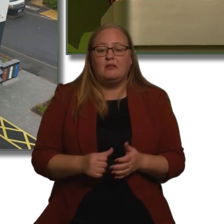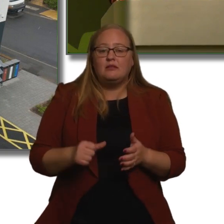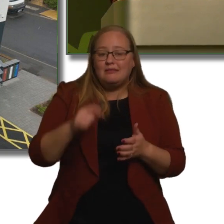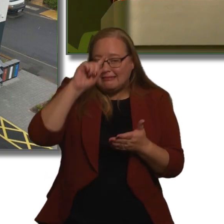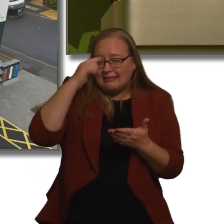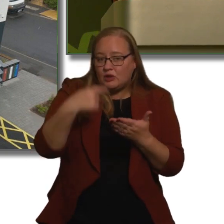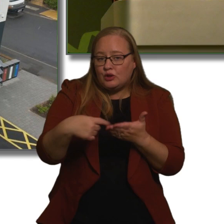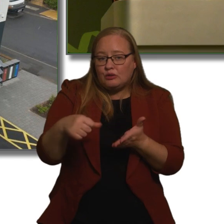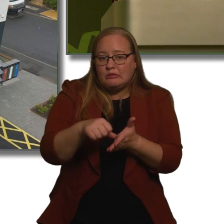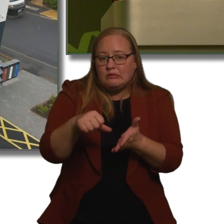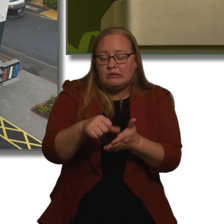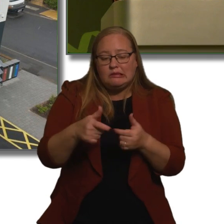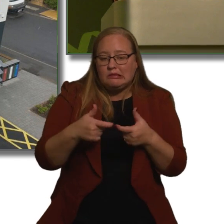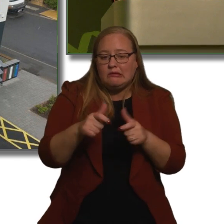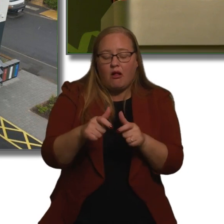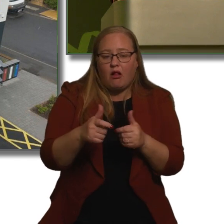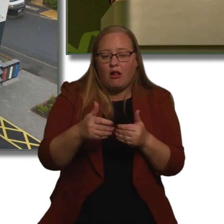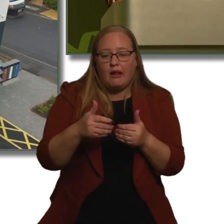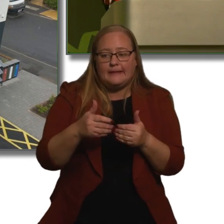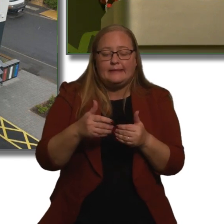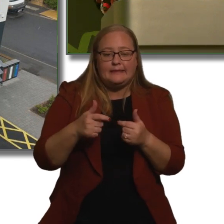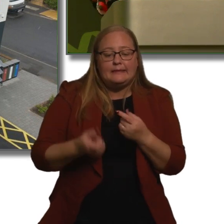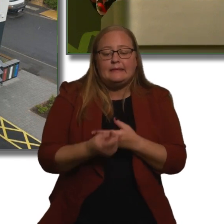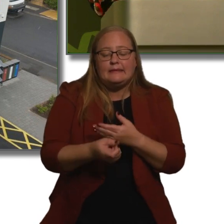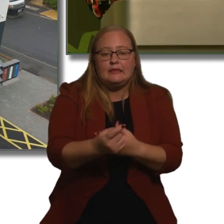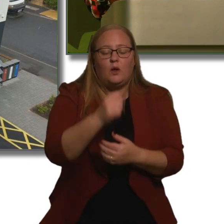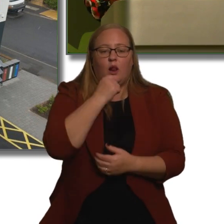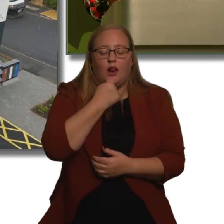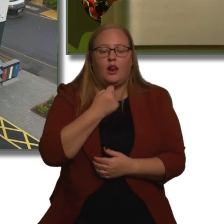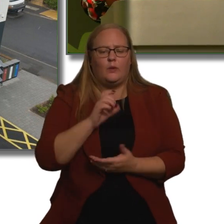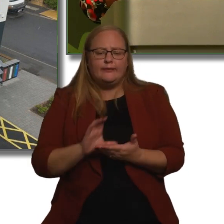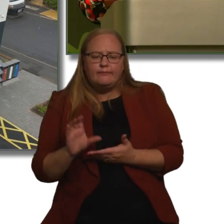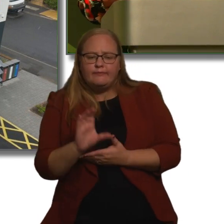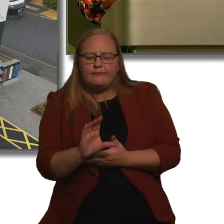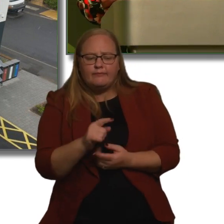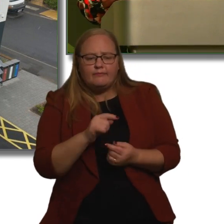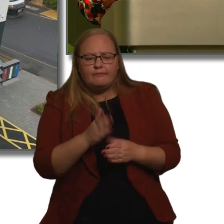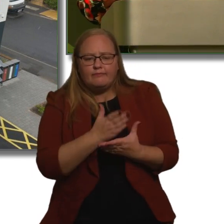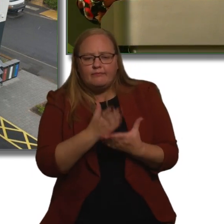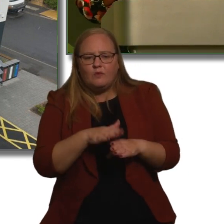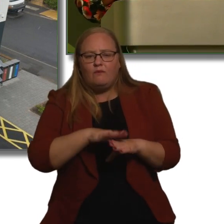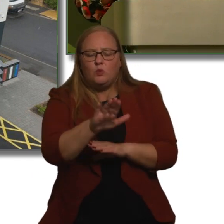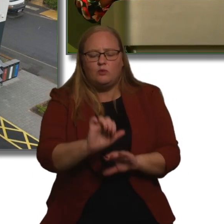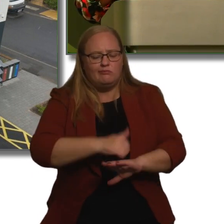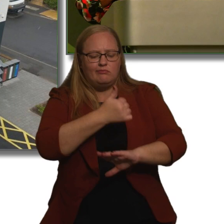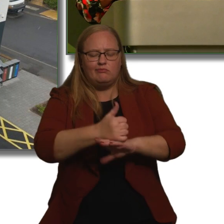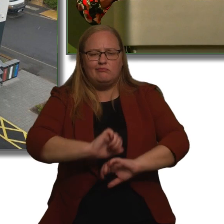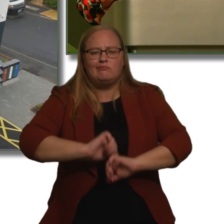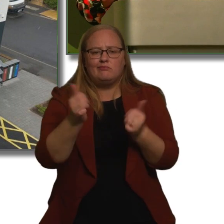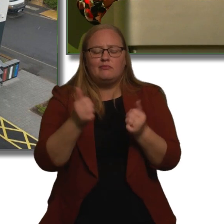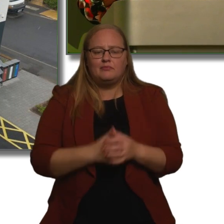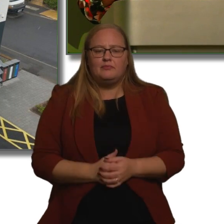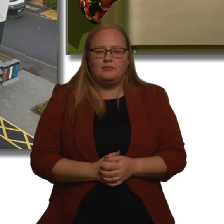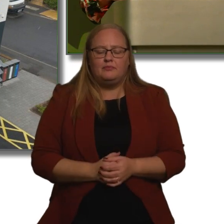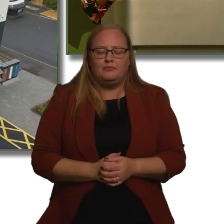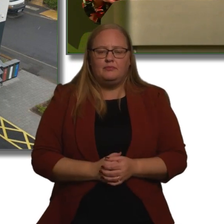to invest in our society to ensure that we are well set up for the future. We have